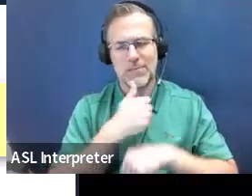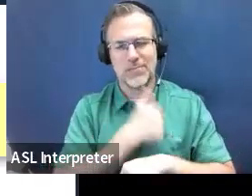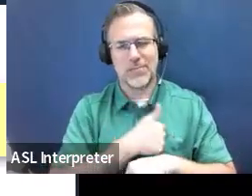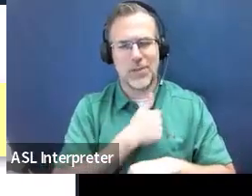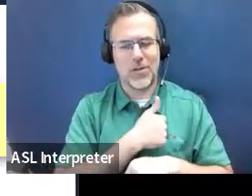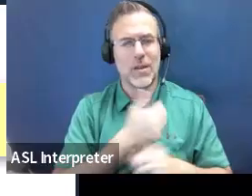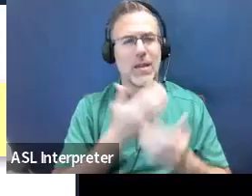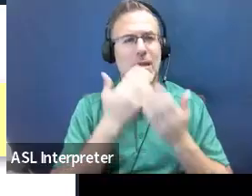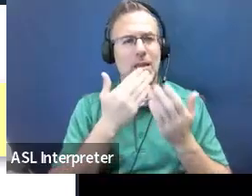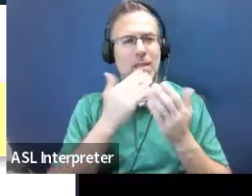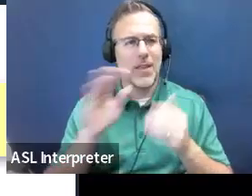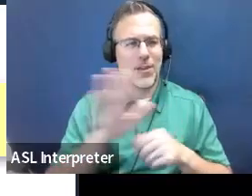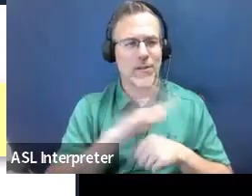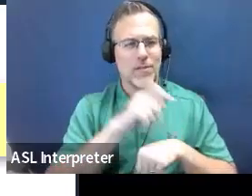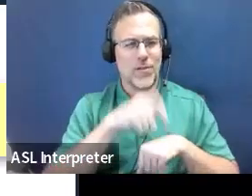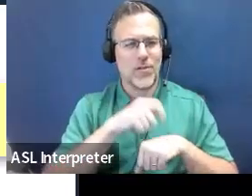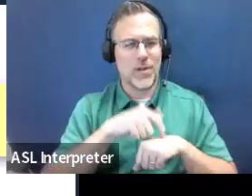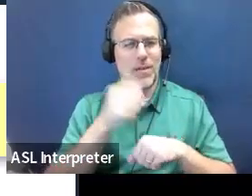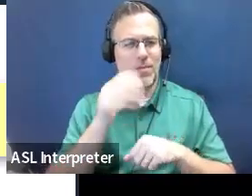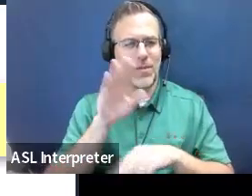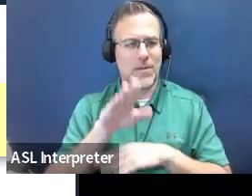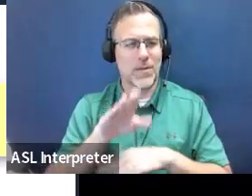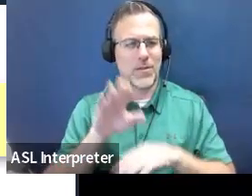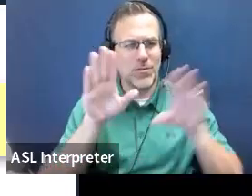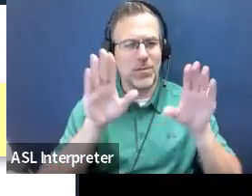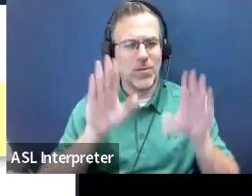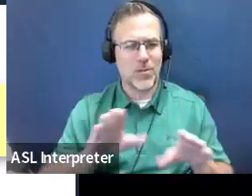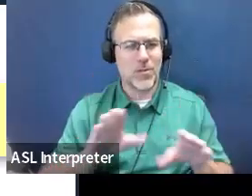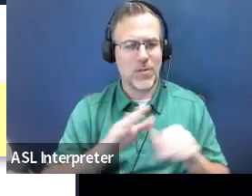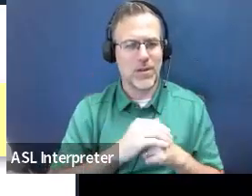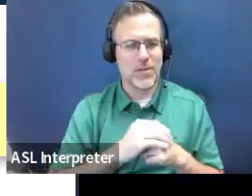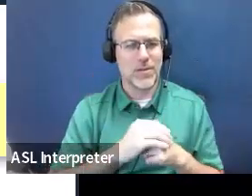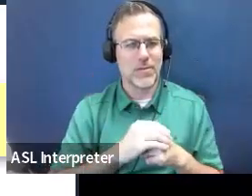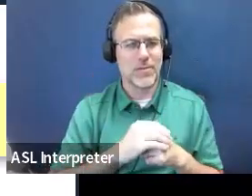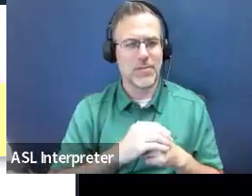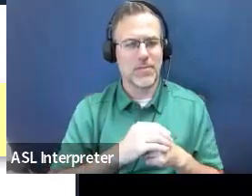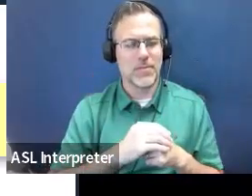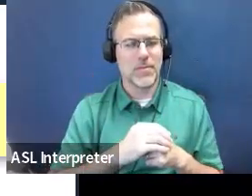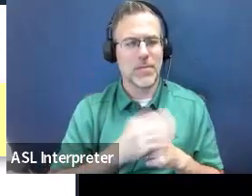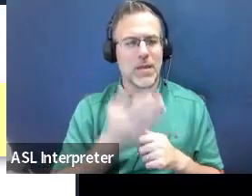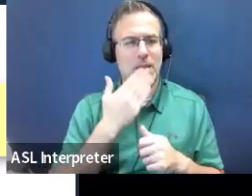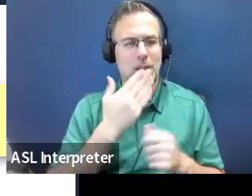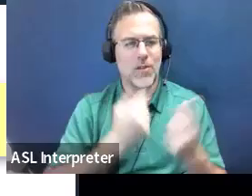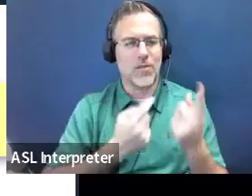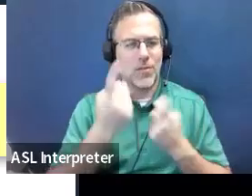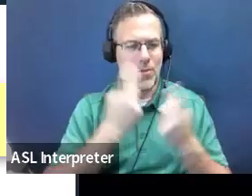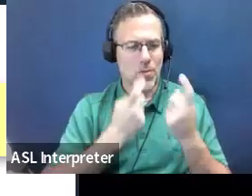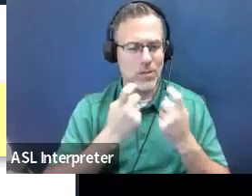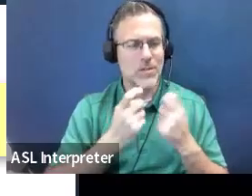Yeah, thank you for all of your time this afternoon. This has been great. And the questions were awesome. We appreciate it.